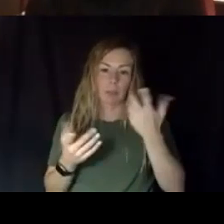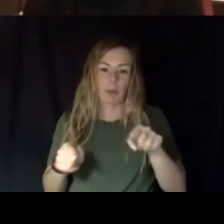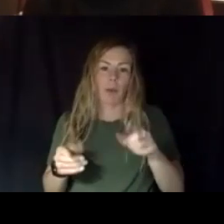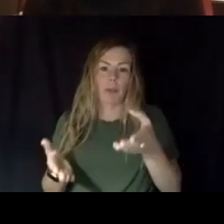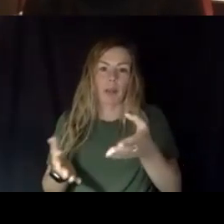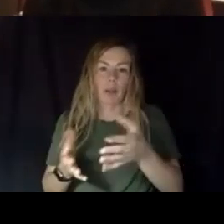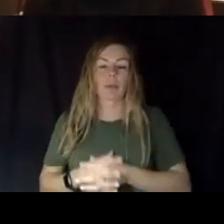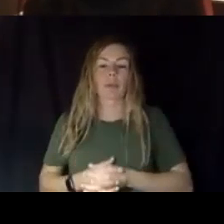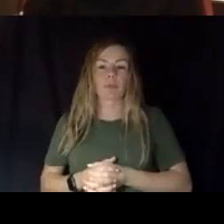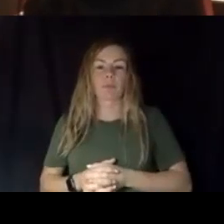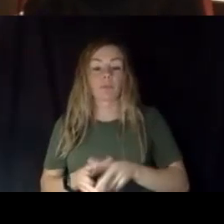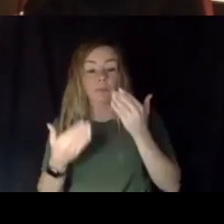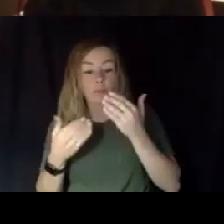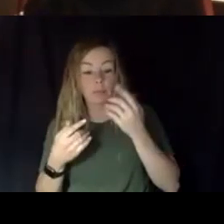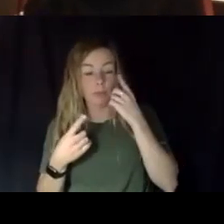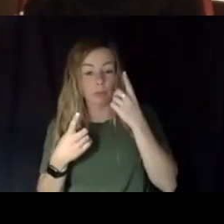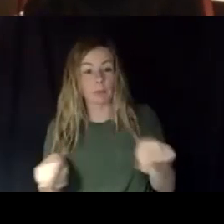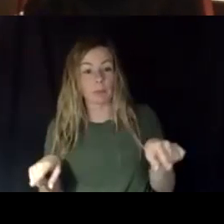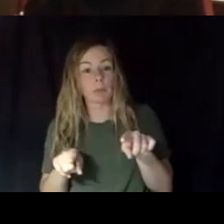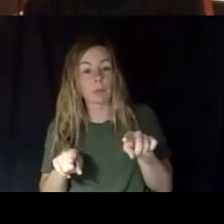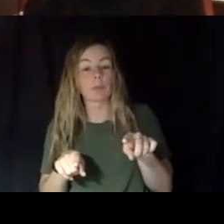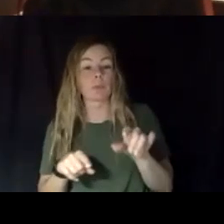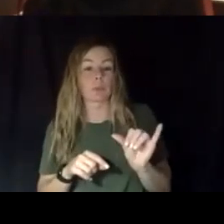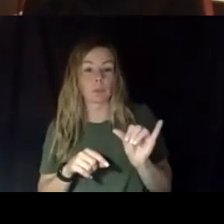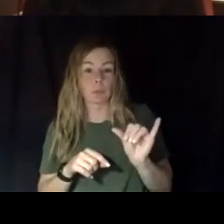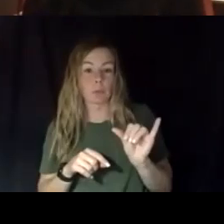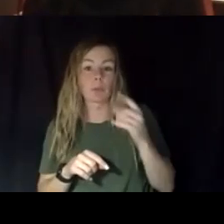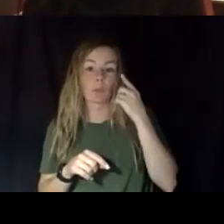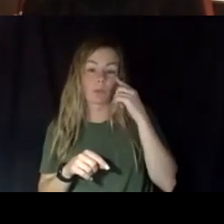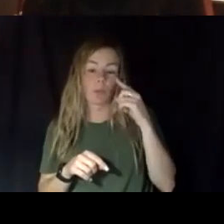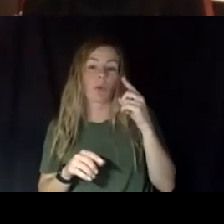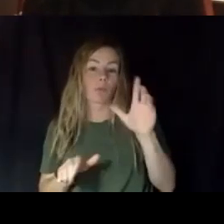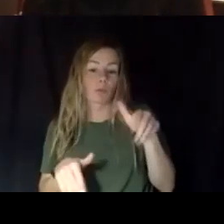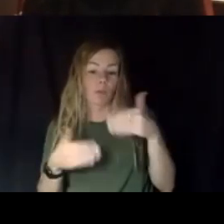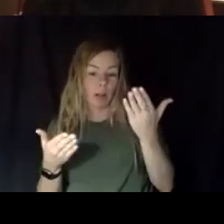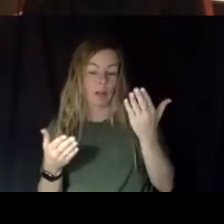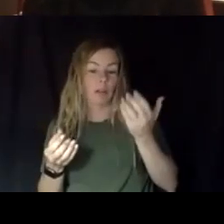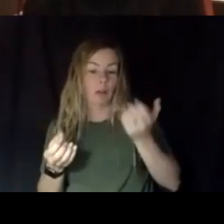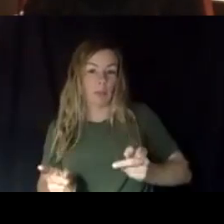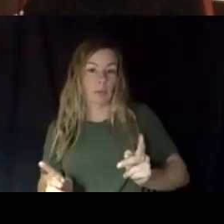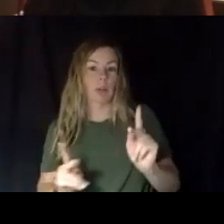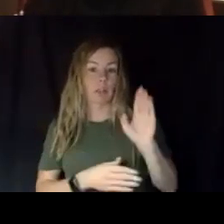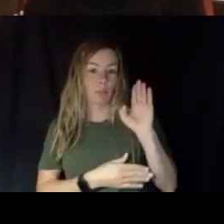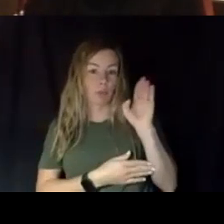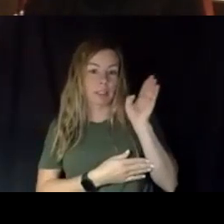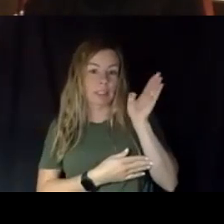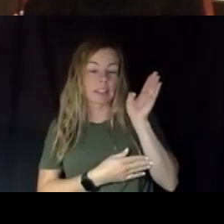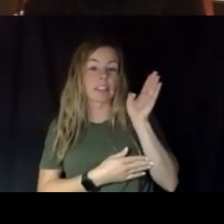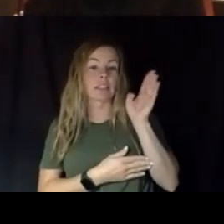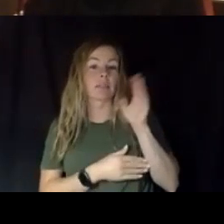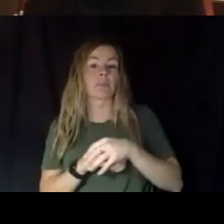Thanks to you for give us the opportunity to share